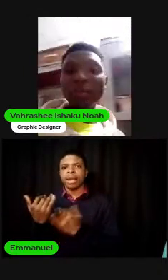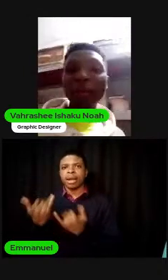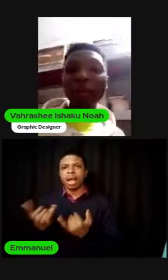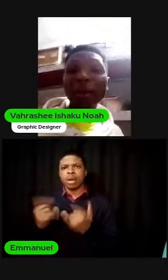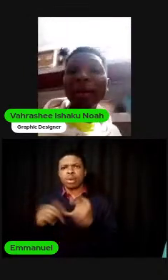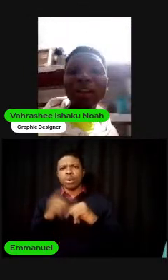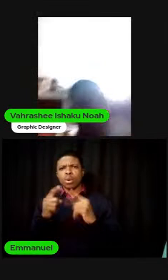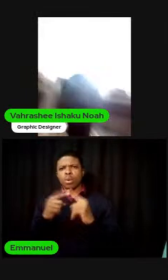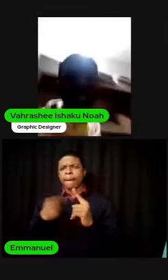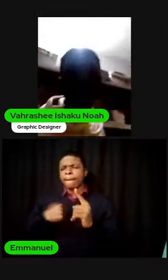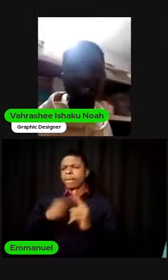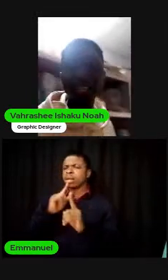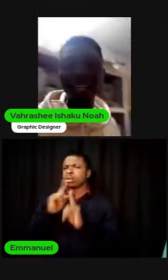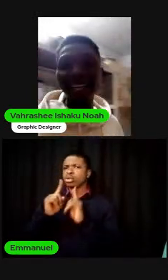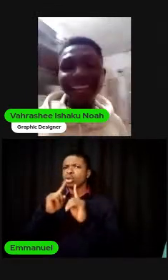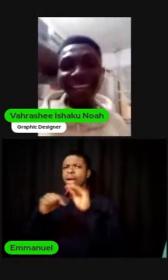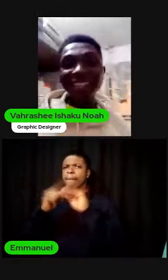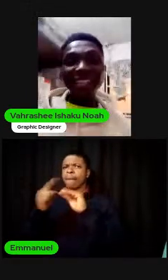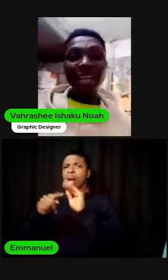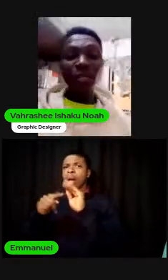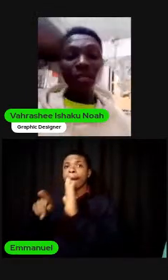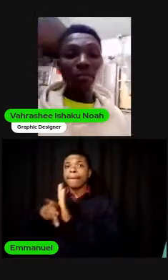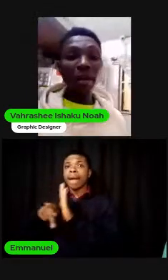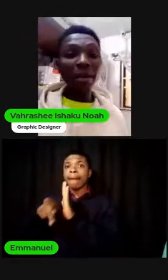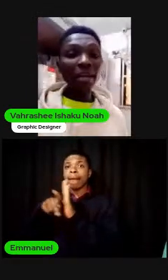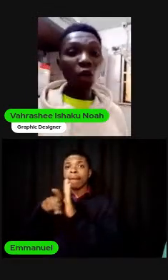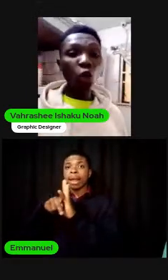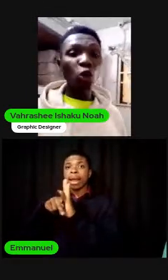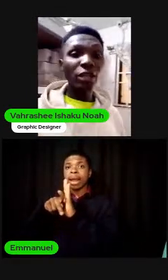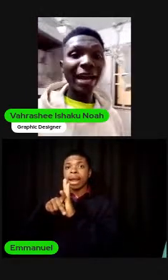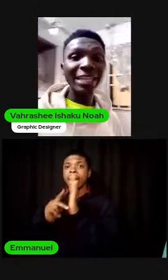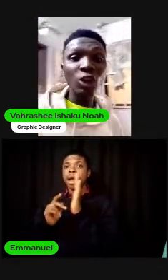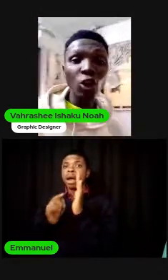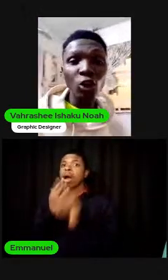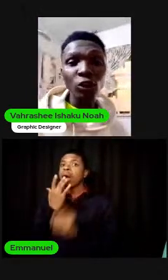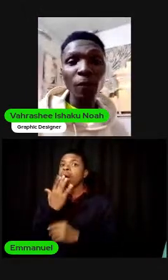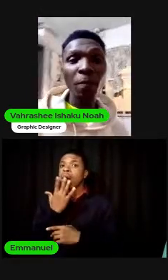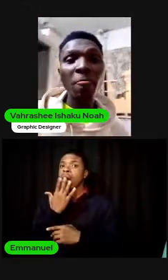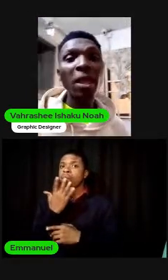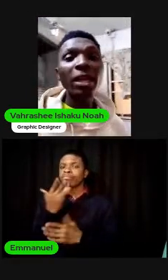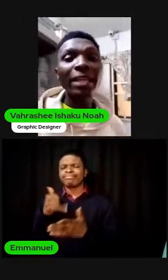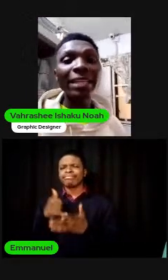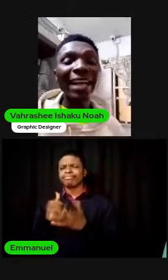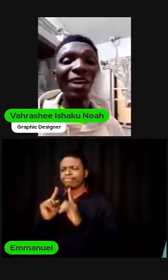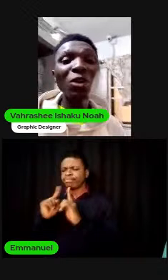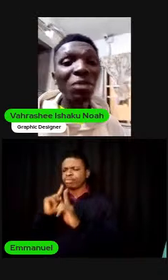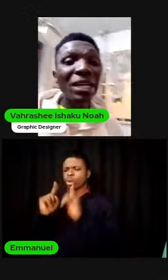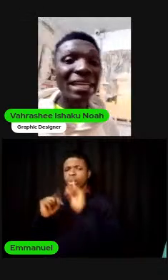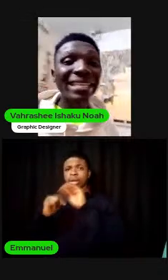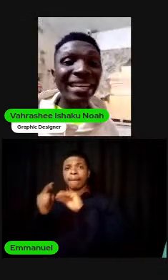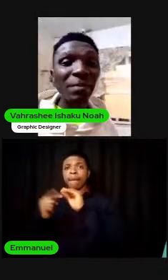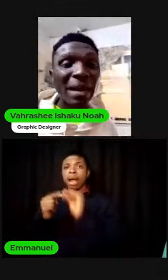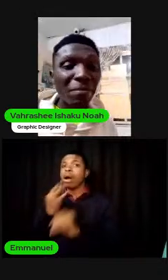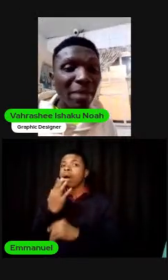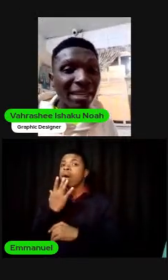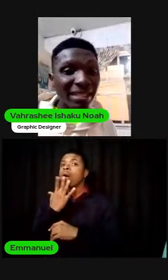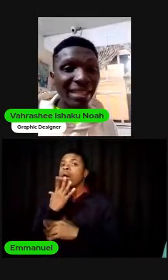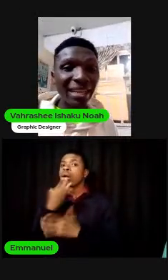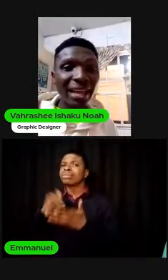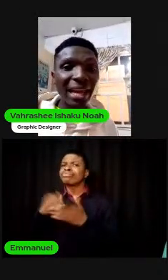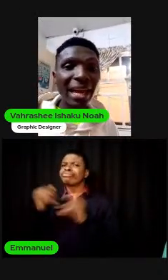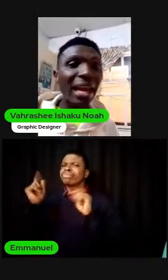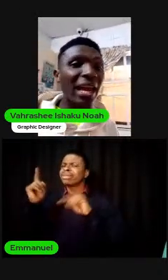mean by primary colors is that primary colors are the colors that cannot be created by